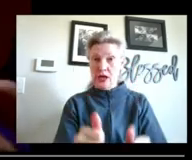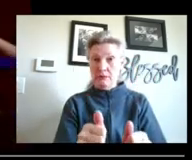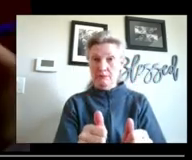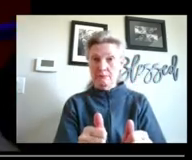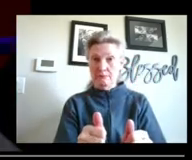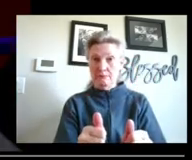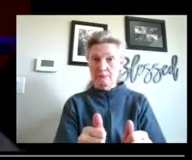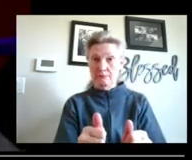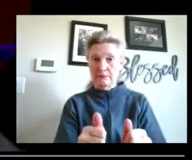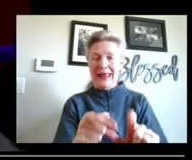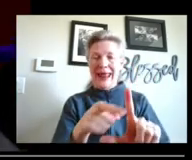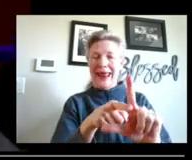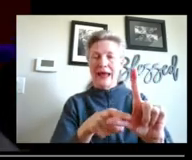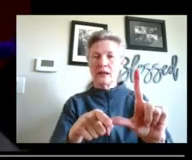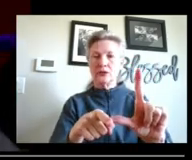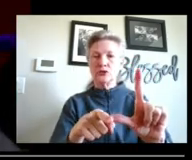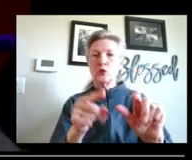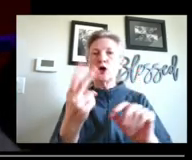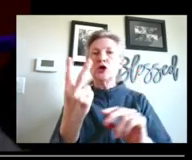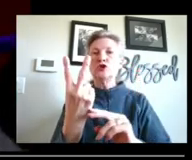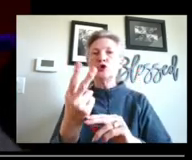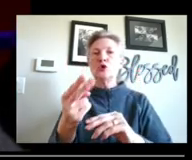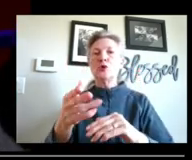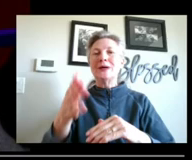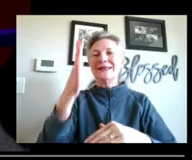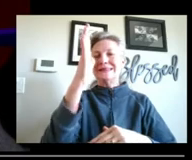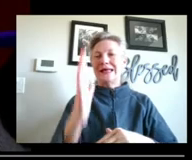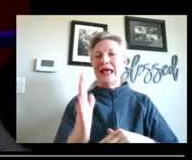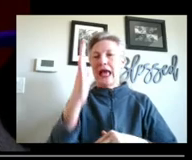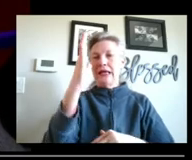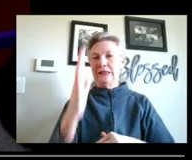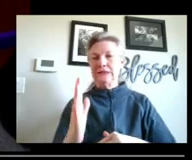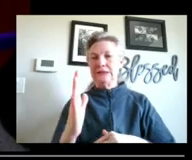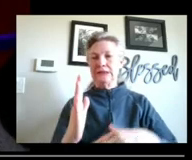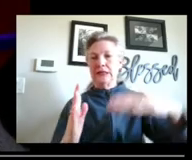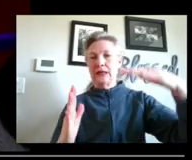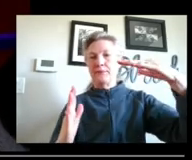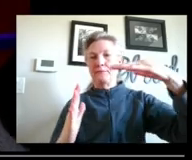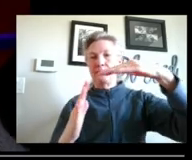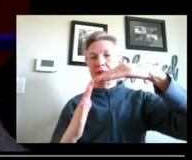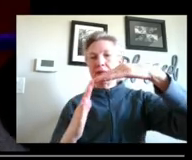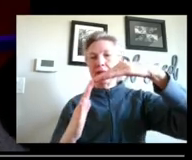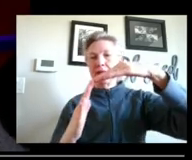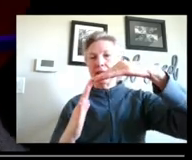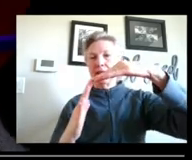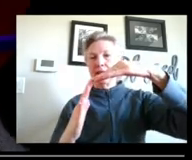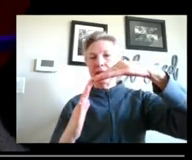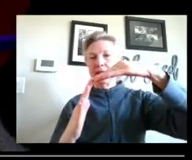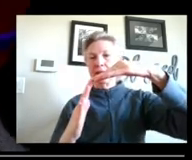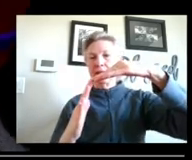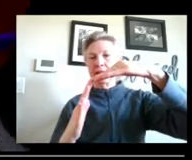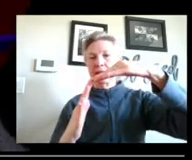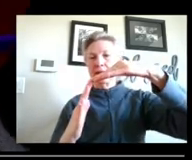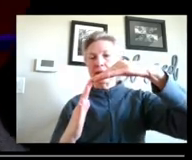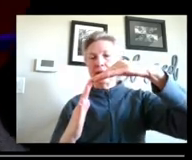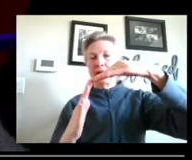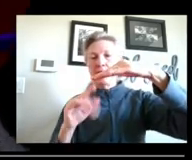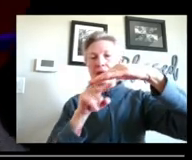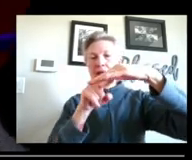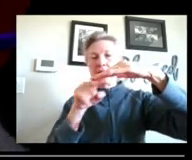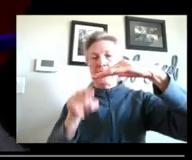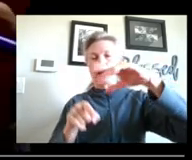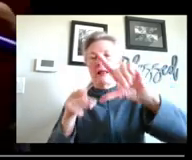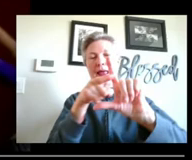angles. So I have an angle right there, an angle right here, an angle here,